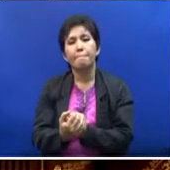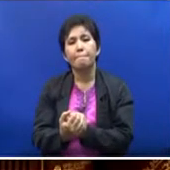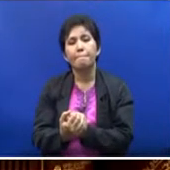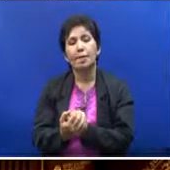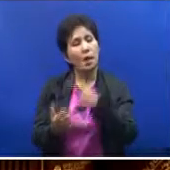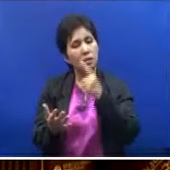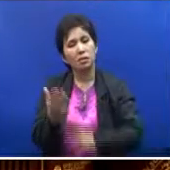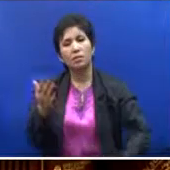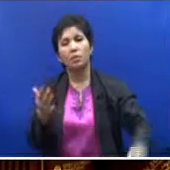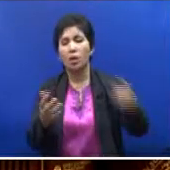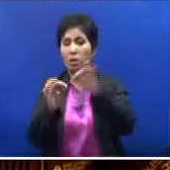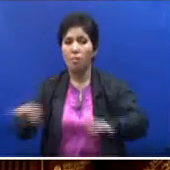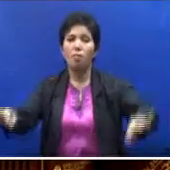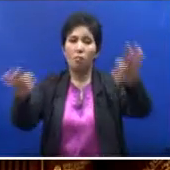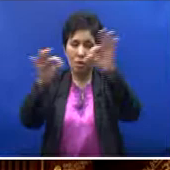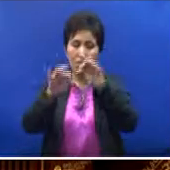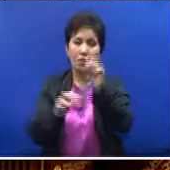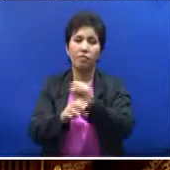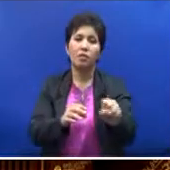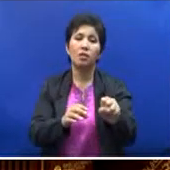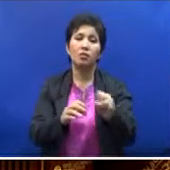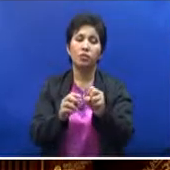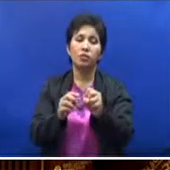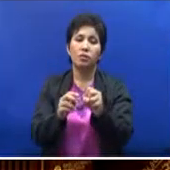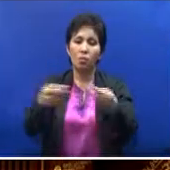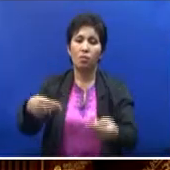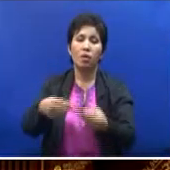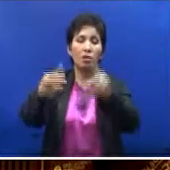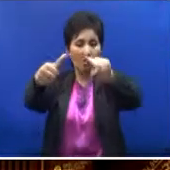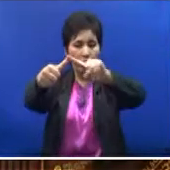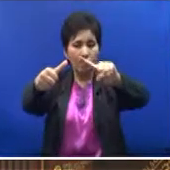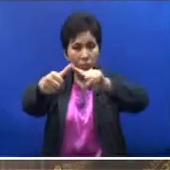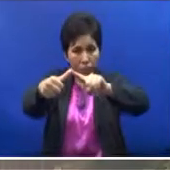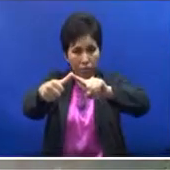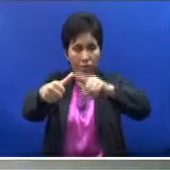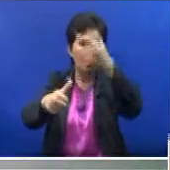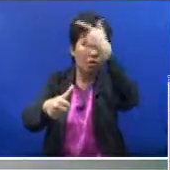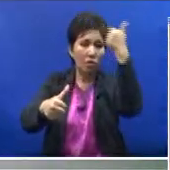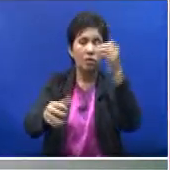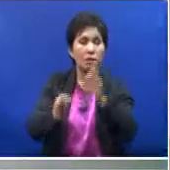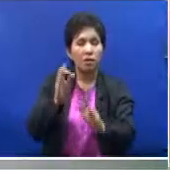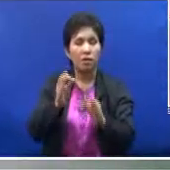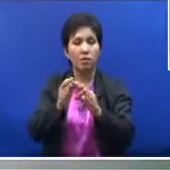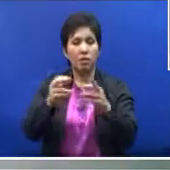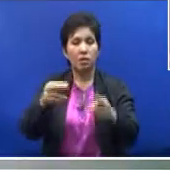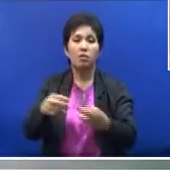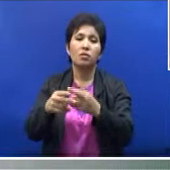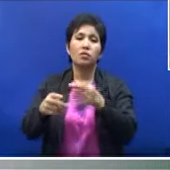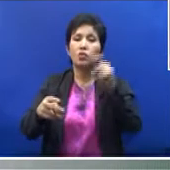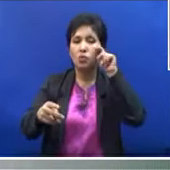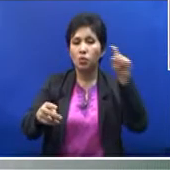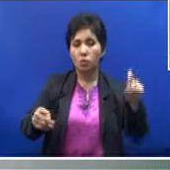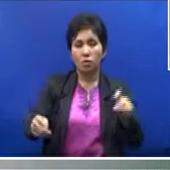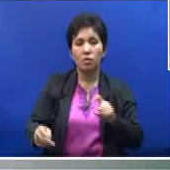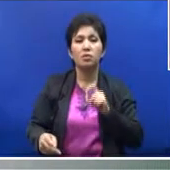Okay, so what are the importance of kinship? Okay, the first one, because it regulates sexual activity